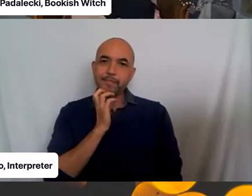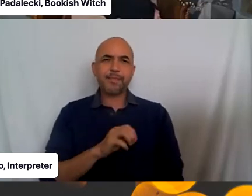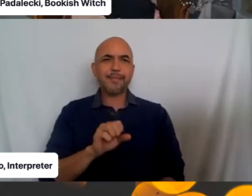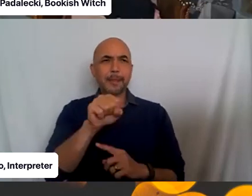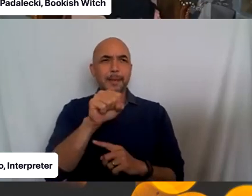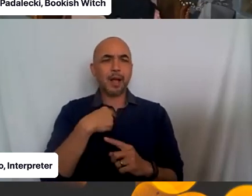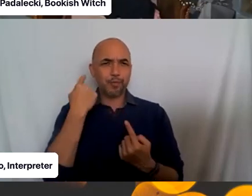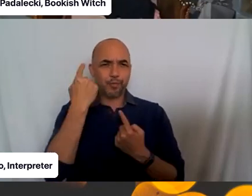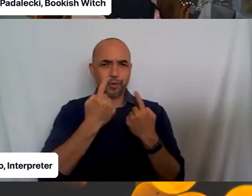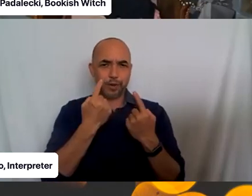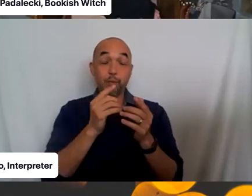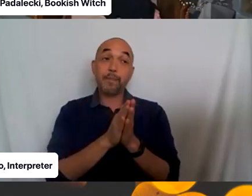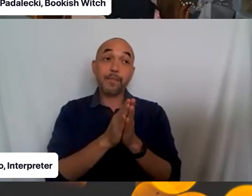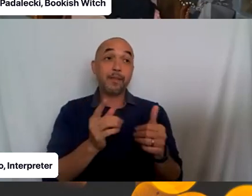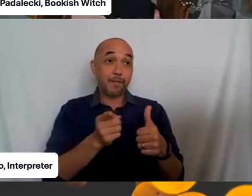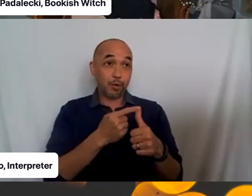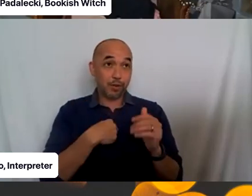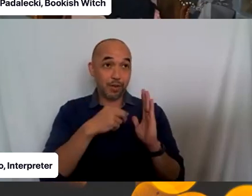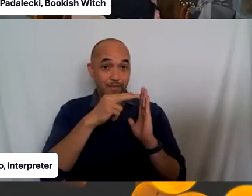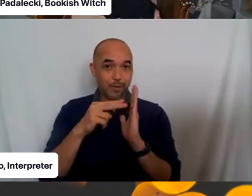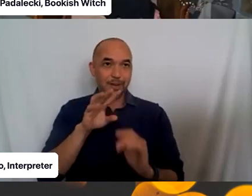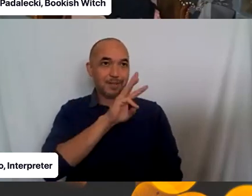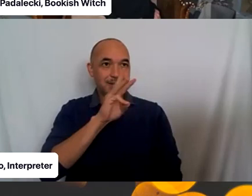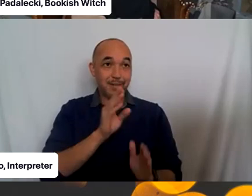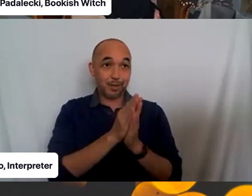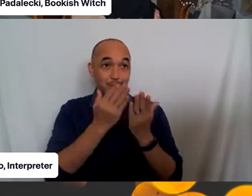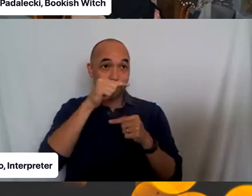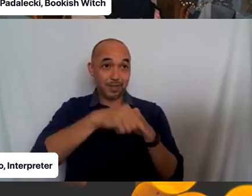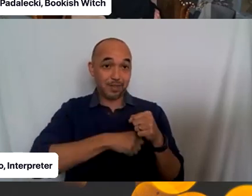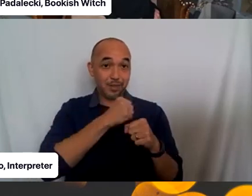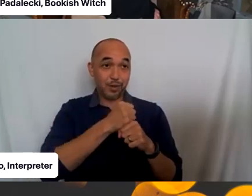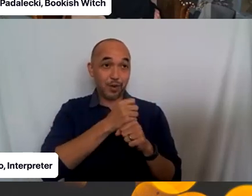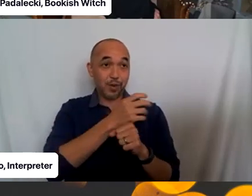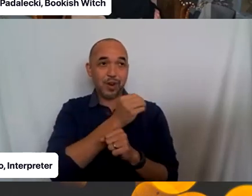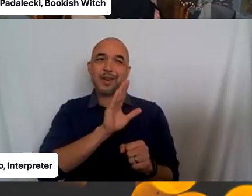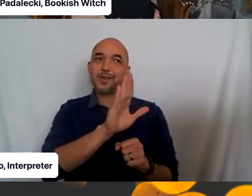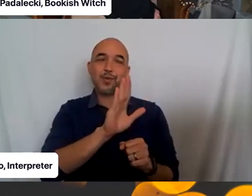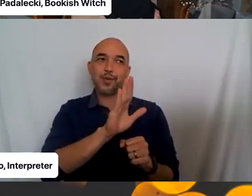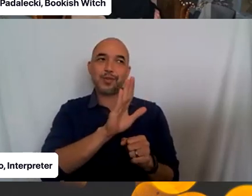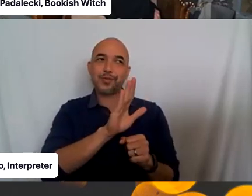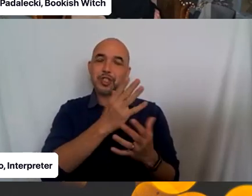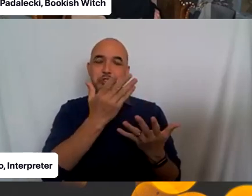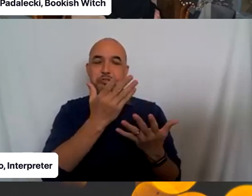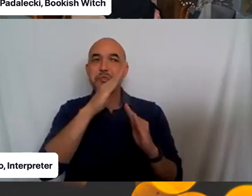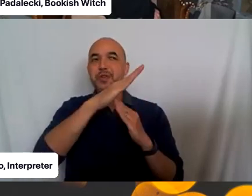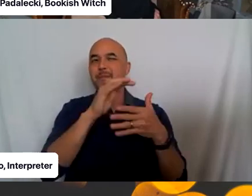how well, first of all, I've read 66 books this year so far, and yours is definitely in my top 5.